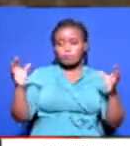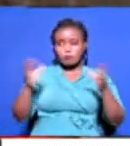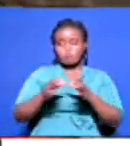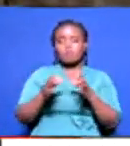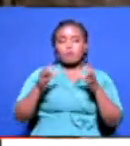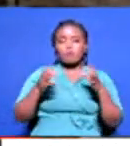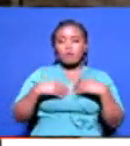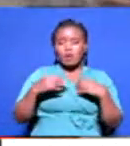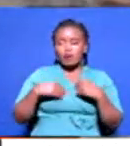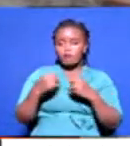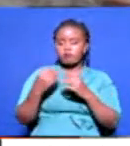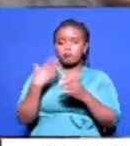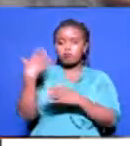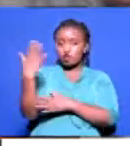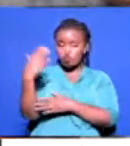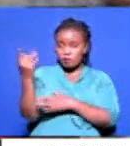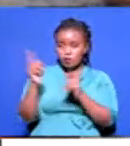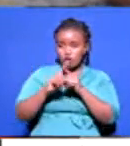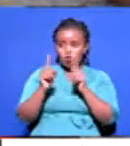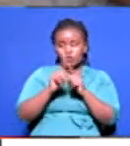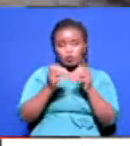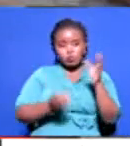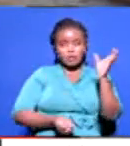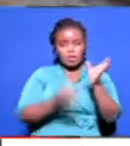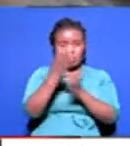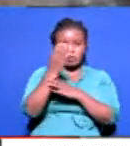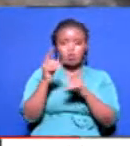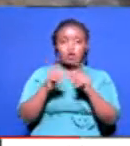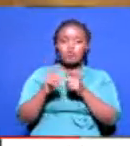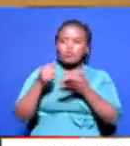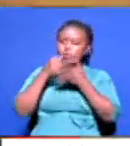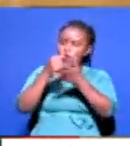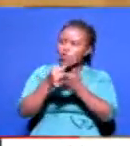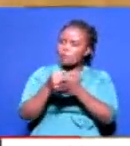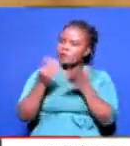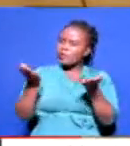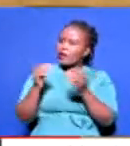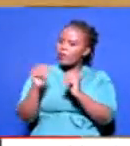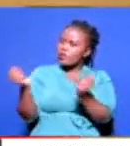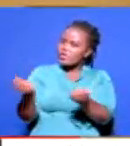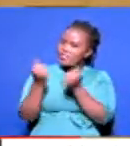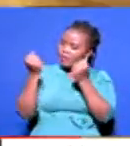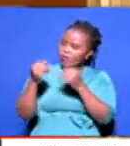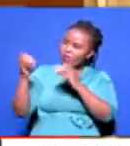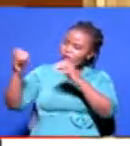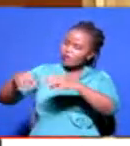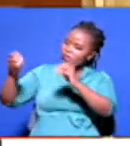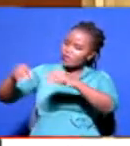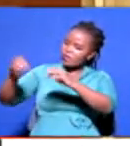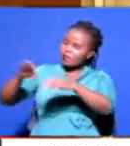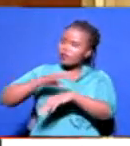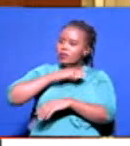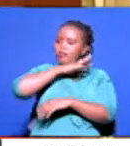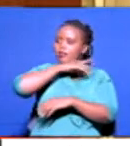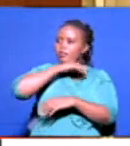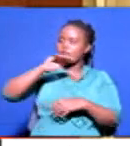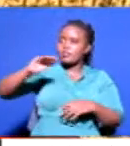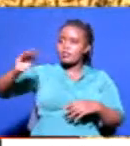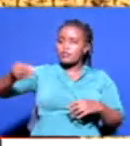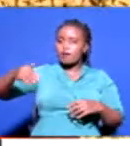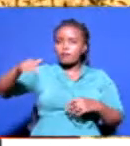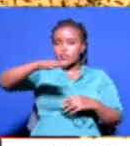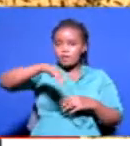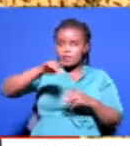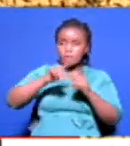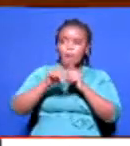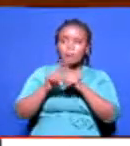was also launched and will help provide direction on safe disposal of fecal sludge in urban areas and sanitation planning under